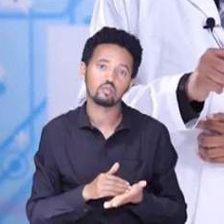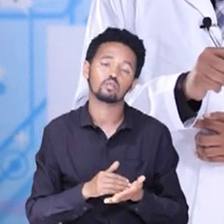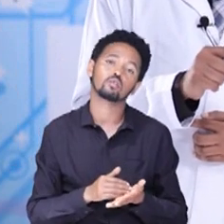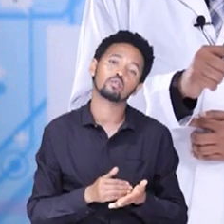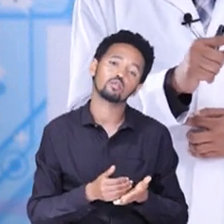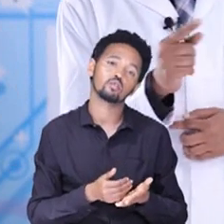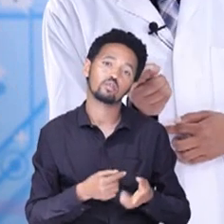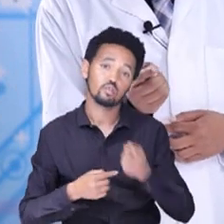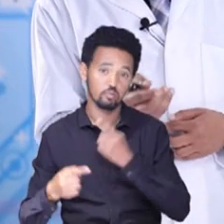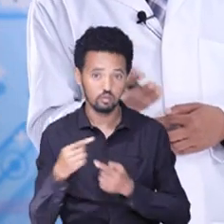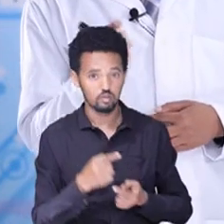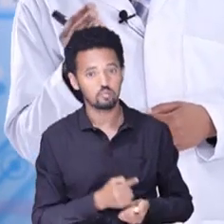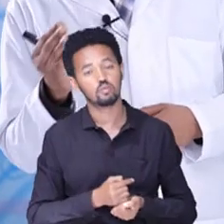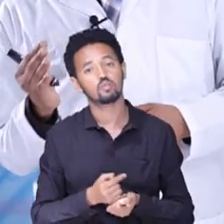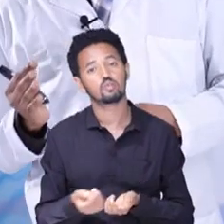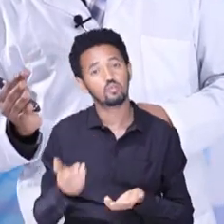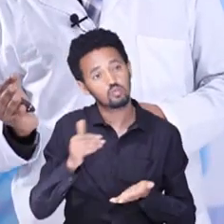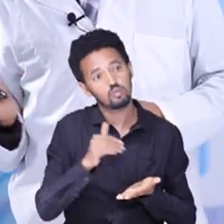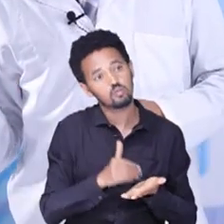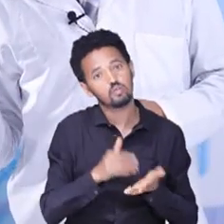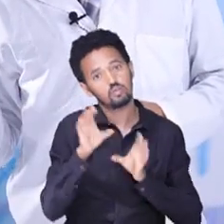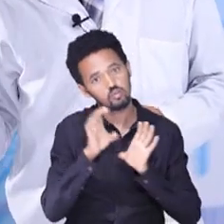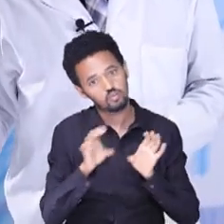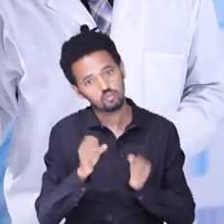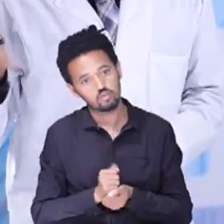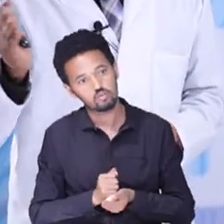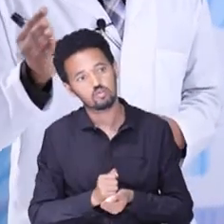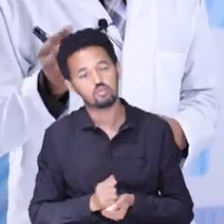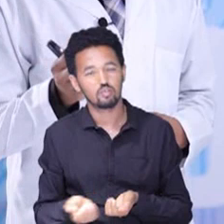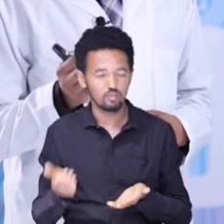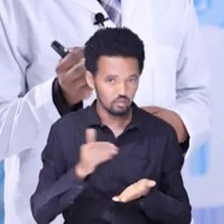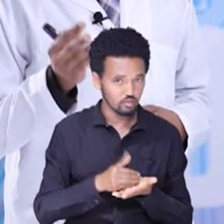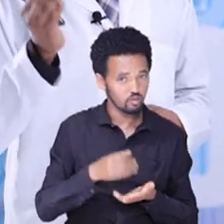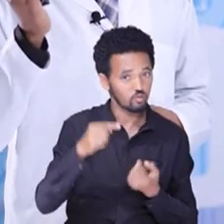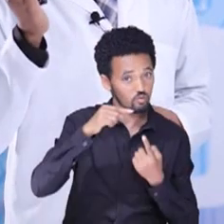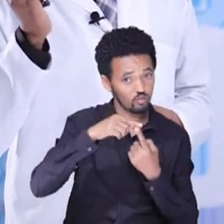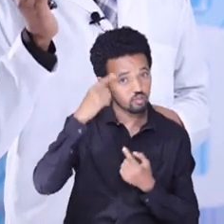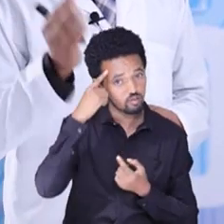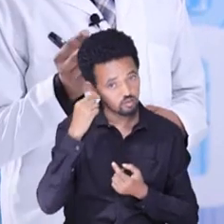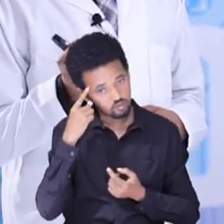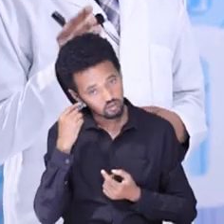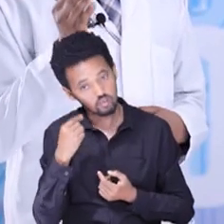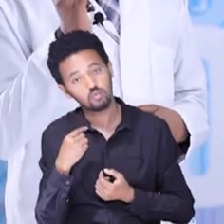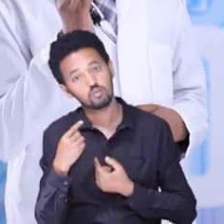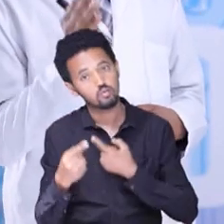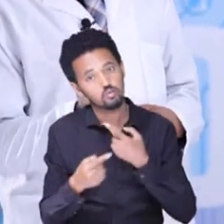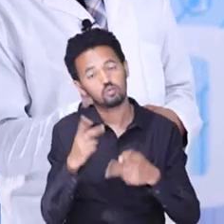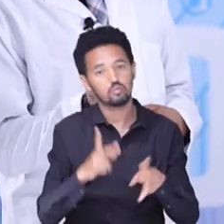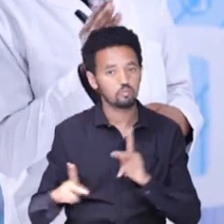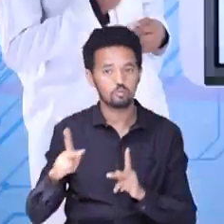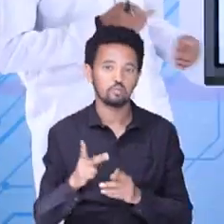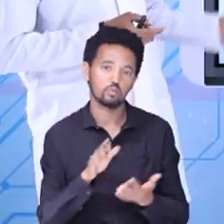Eritrea, Red Star campaign. Dirk implemented to against Tigray or TPLF, Tigray People